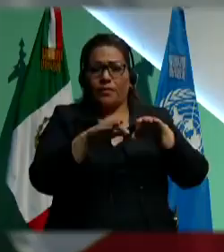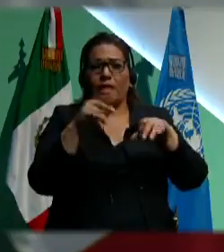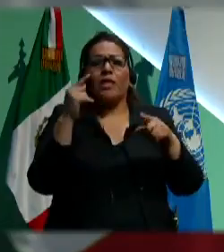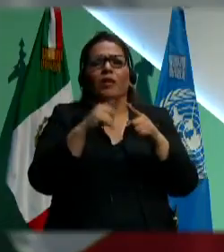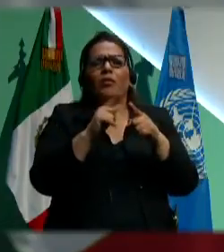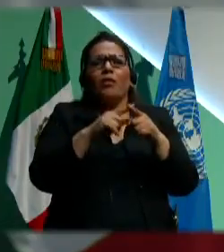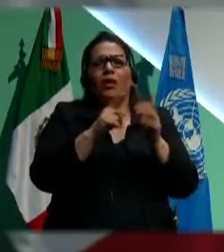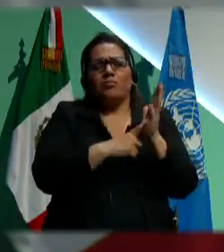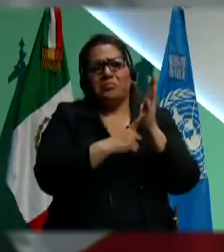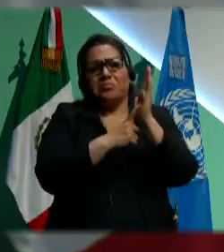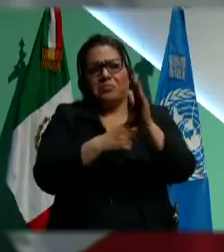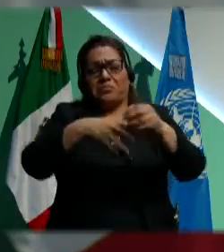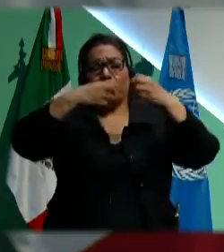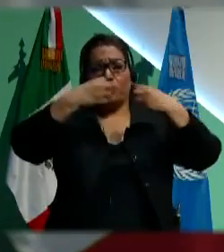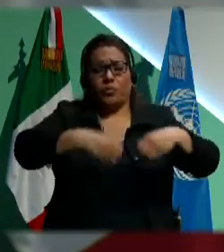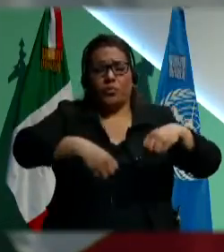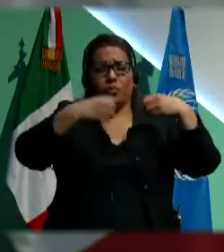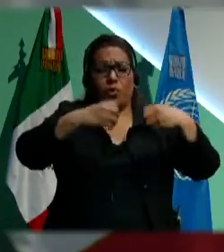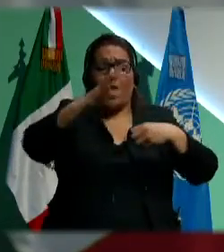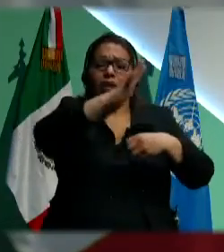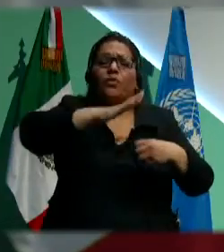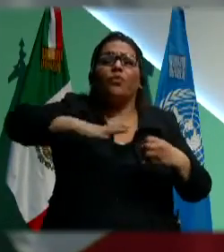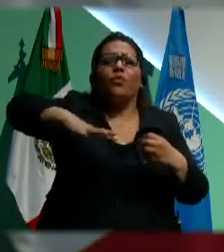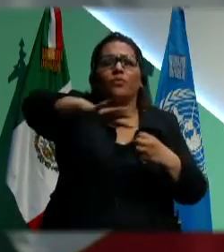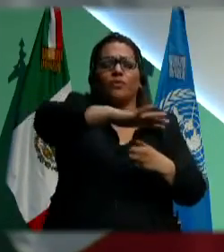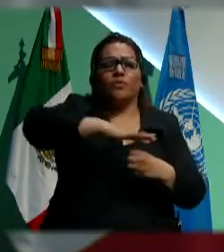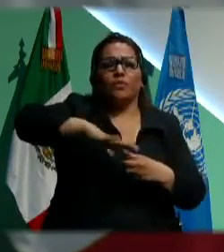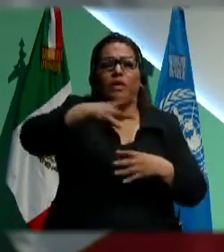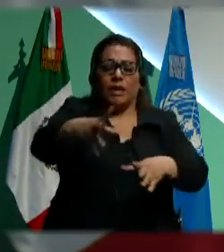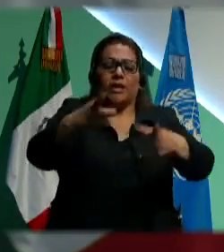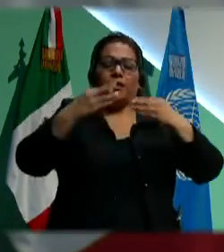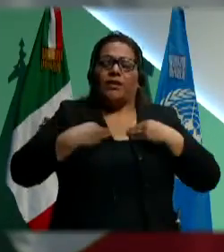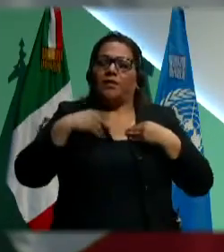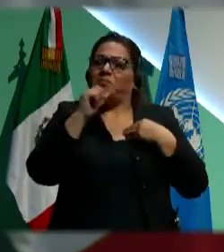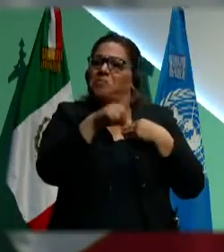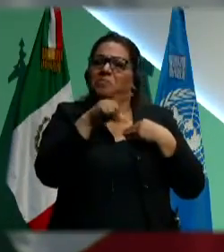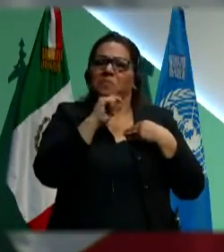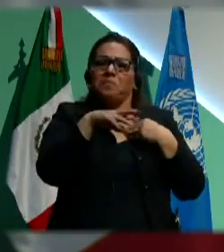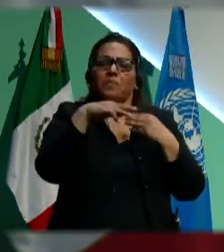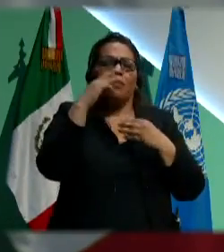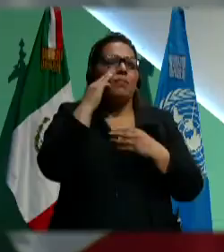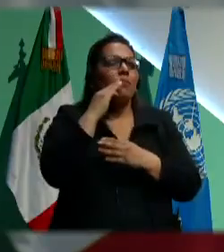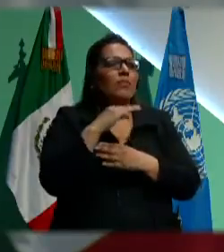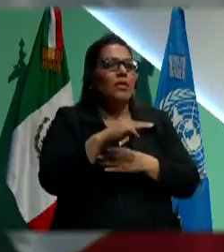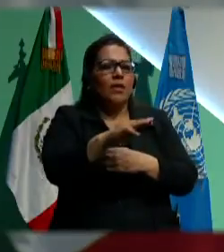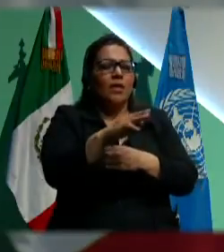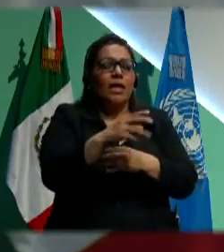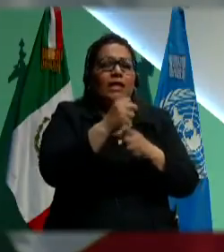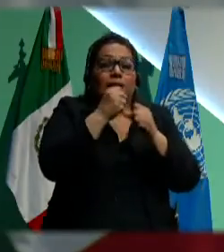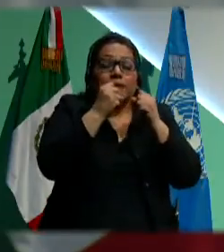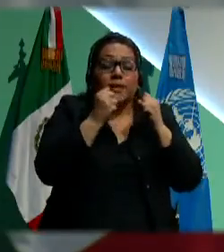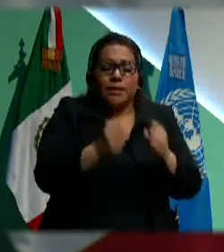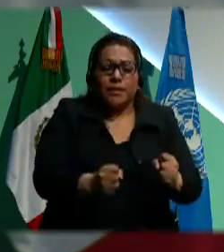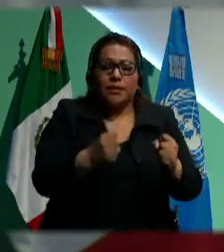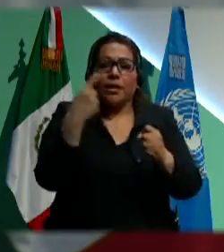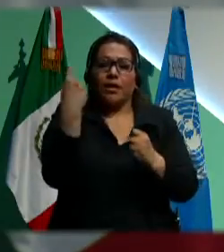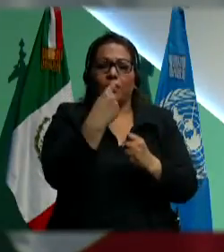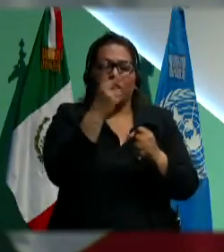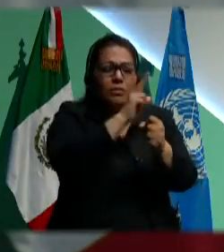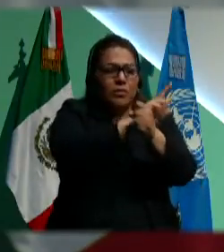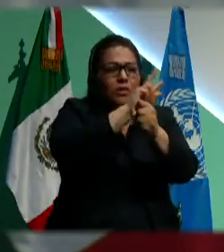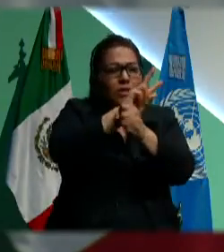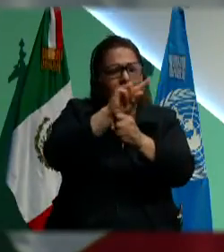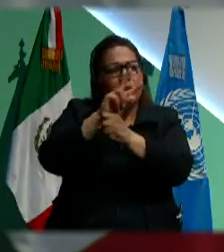mission creep has overtaken us. A totalizing net of surveillance has annexed the planet,